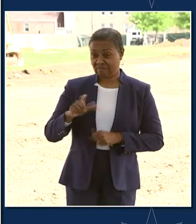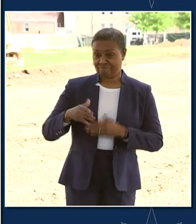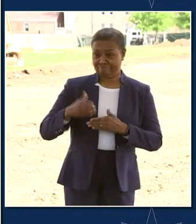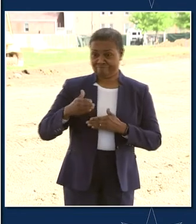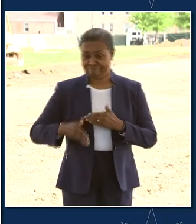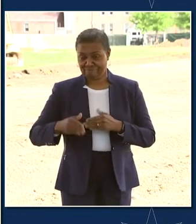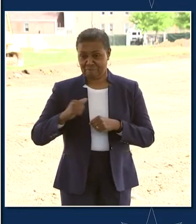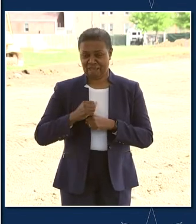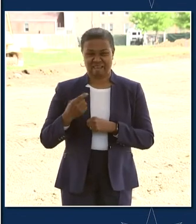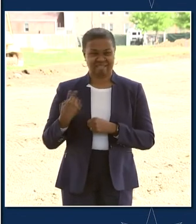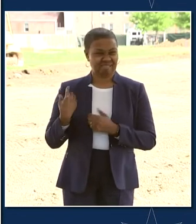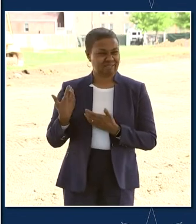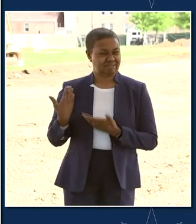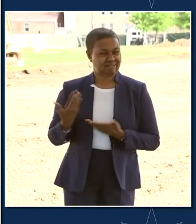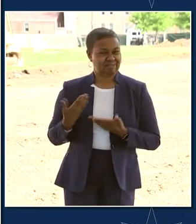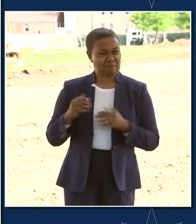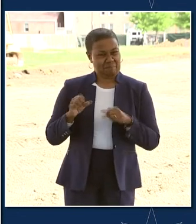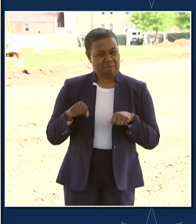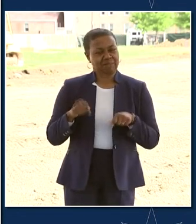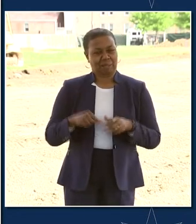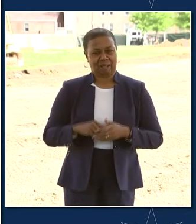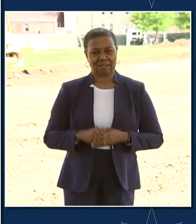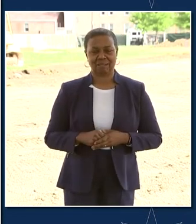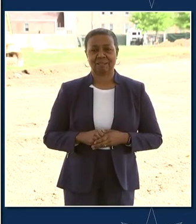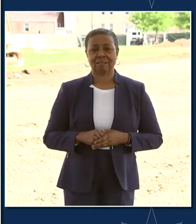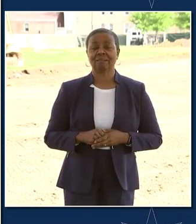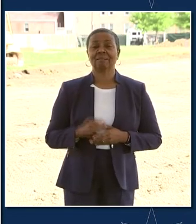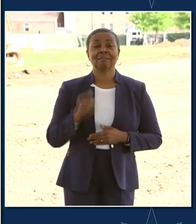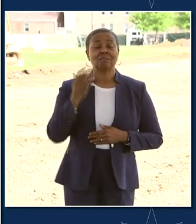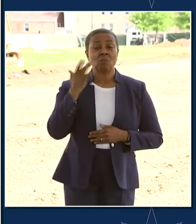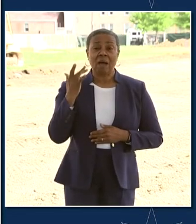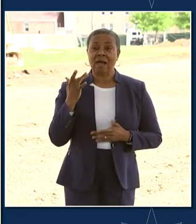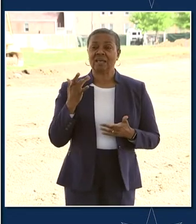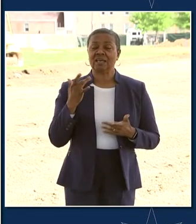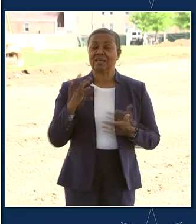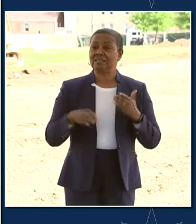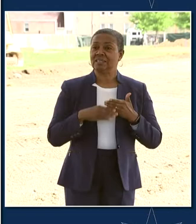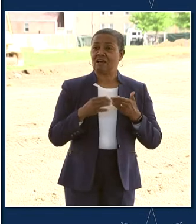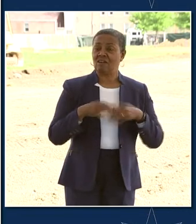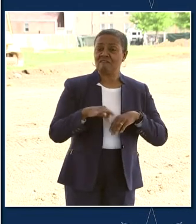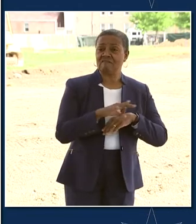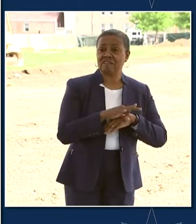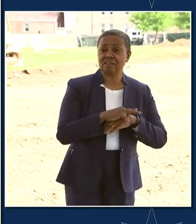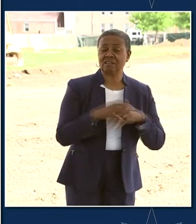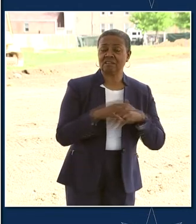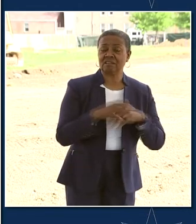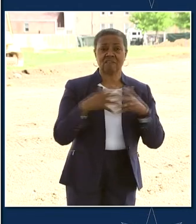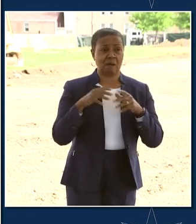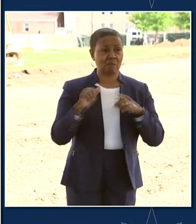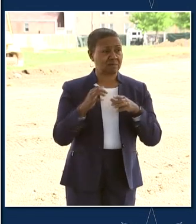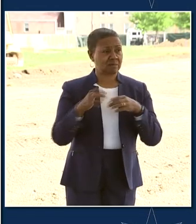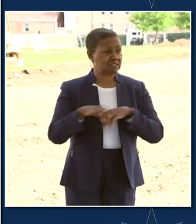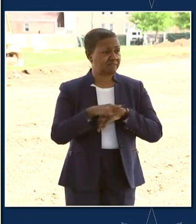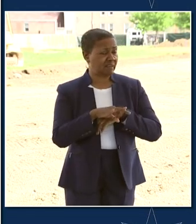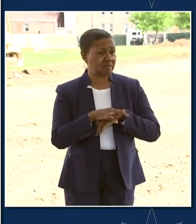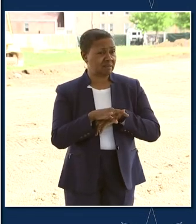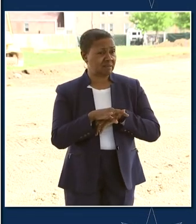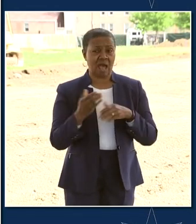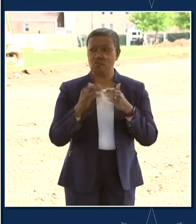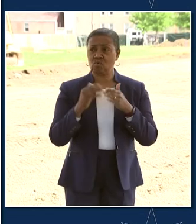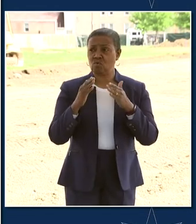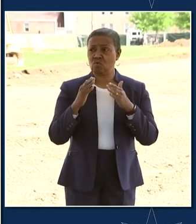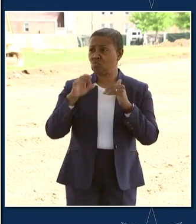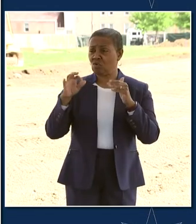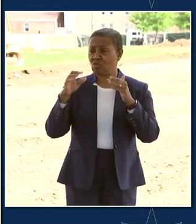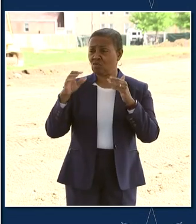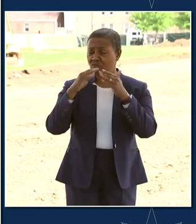and made this possible. Not just a soccer field and a football practice field and a new roof and